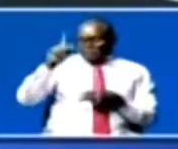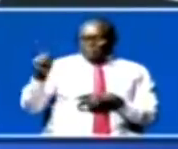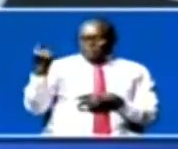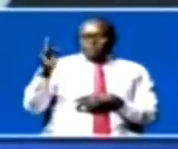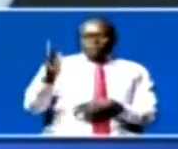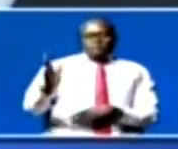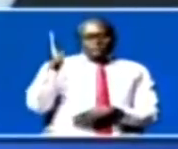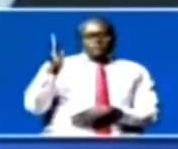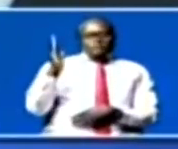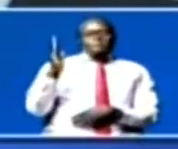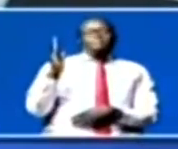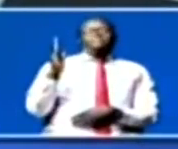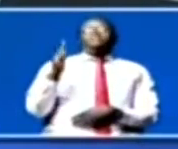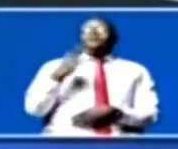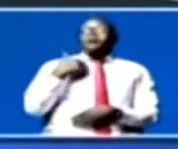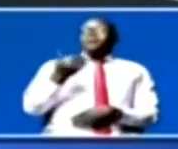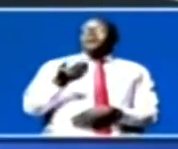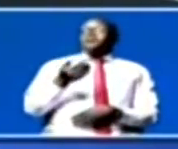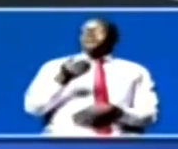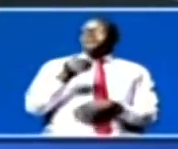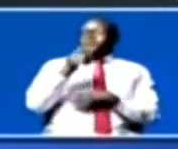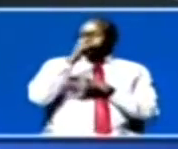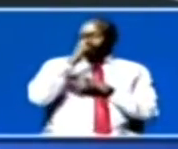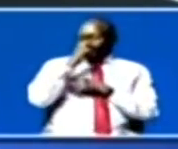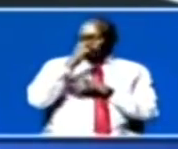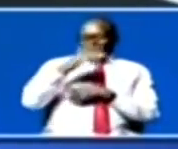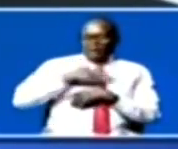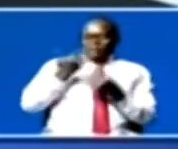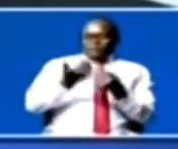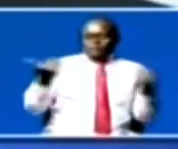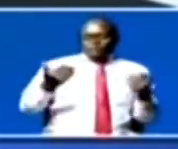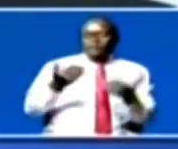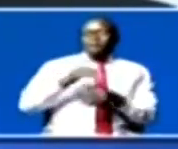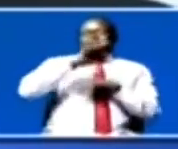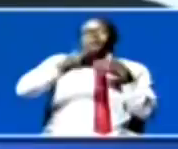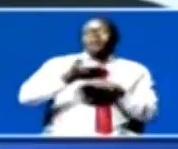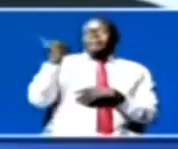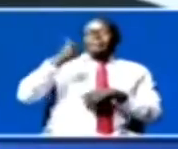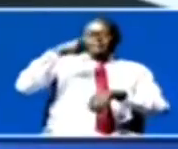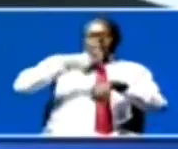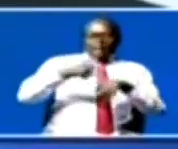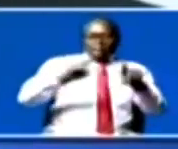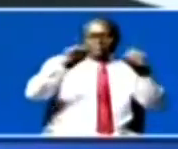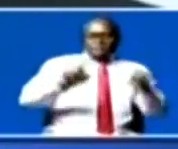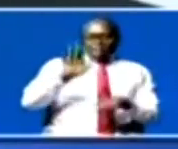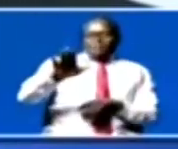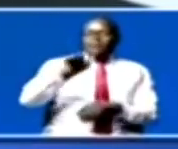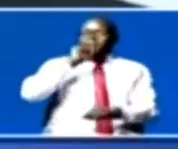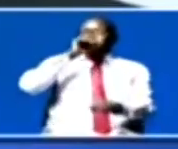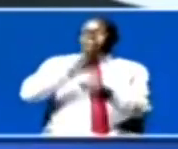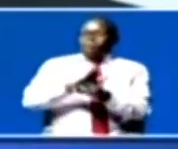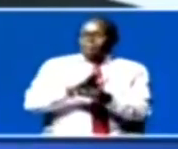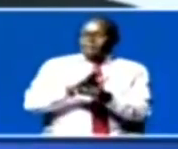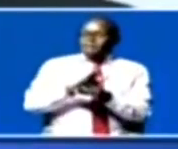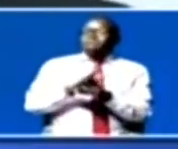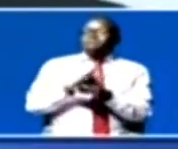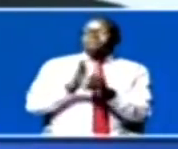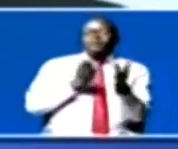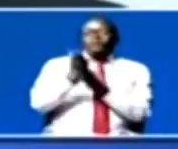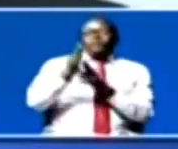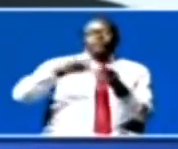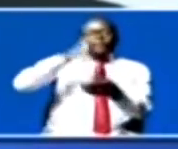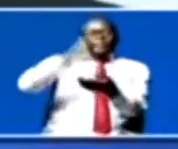Interior, I'd like to wish our children all the best as we move forward. And assure them that by the grace of